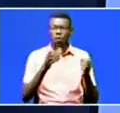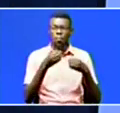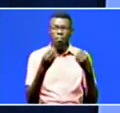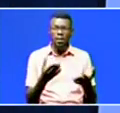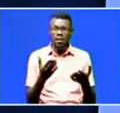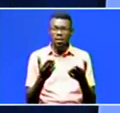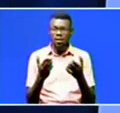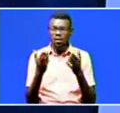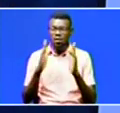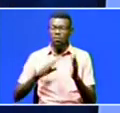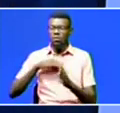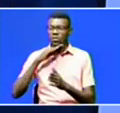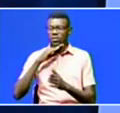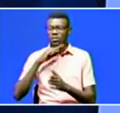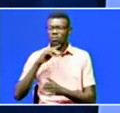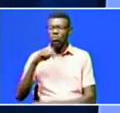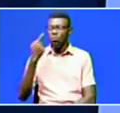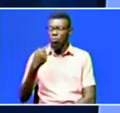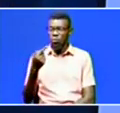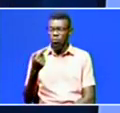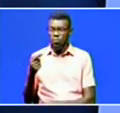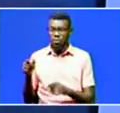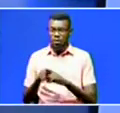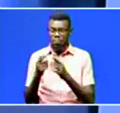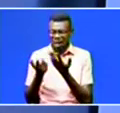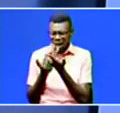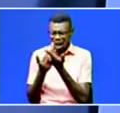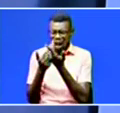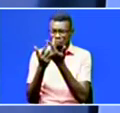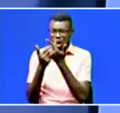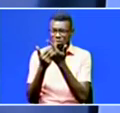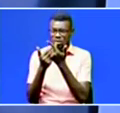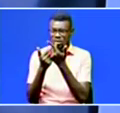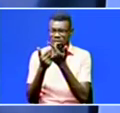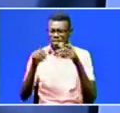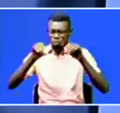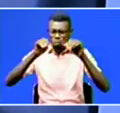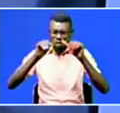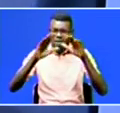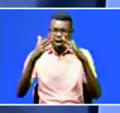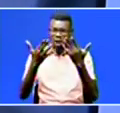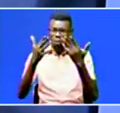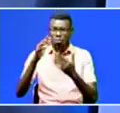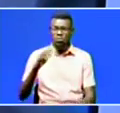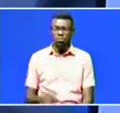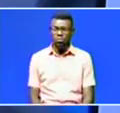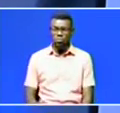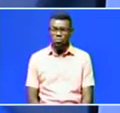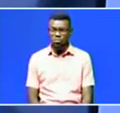when the cornea was collected, and the full cell count of the cornea, among other quality checks.